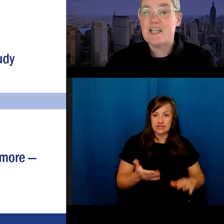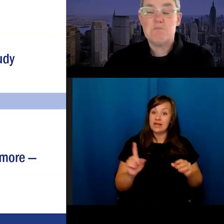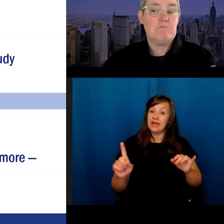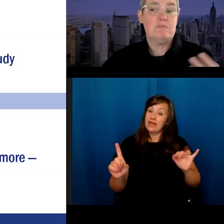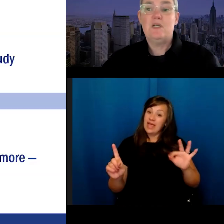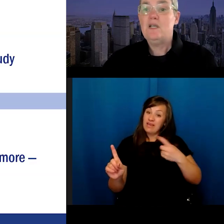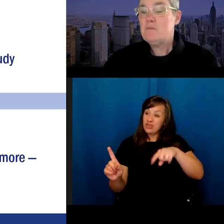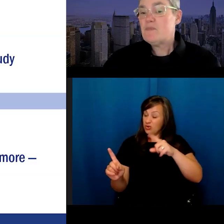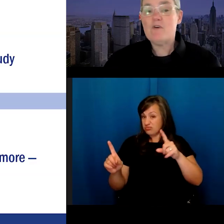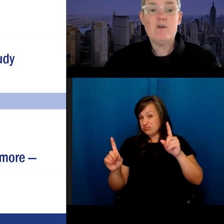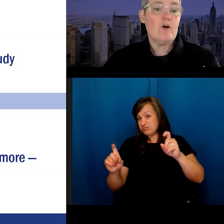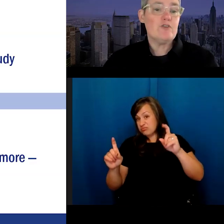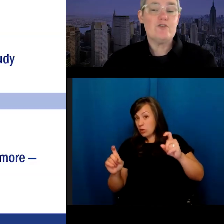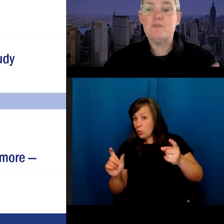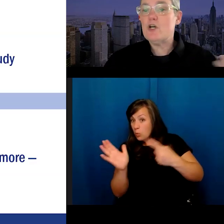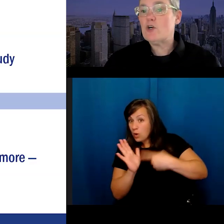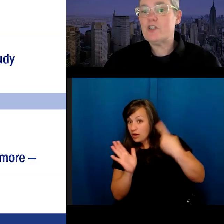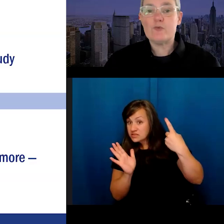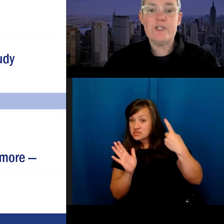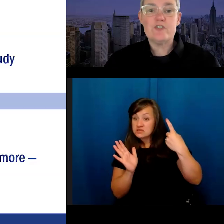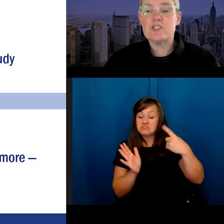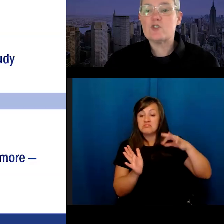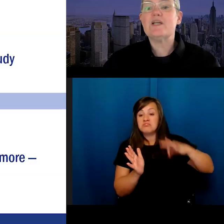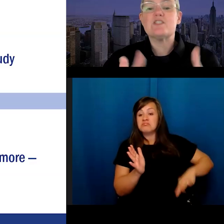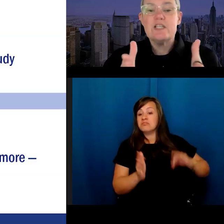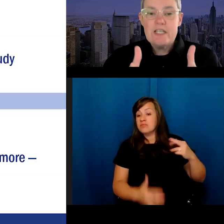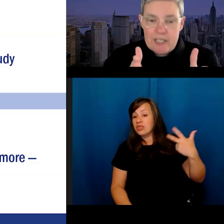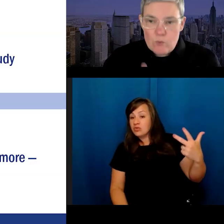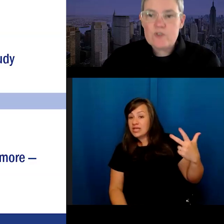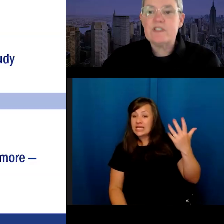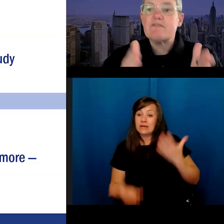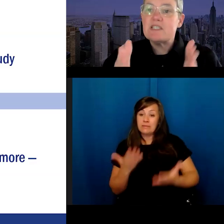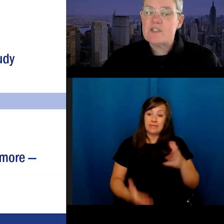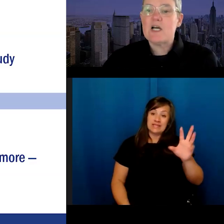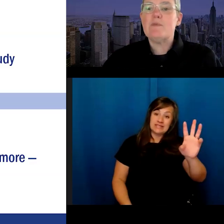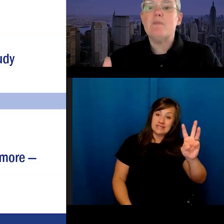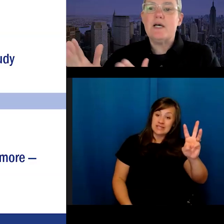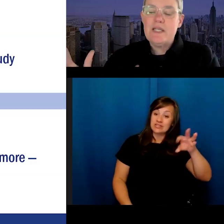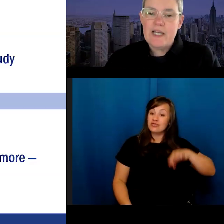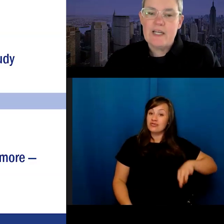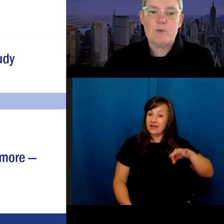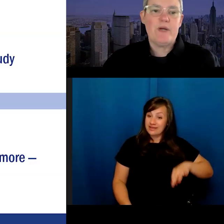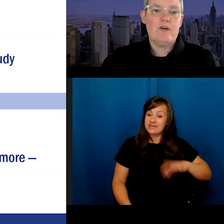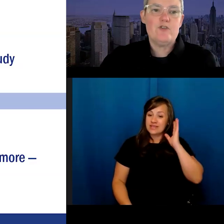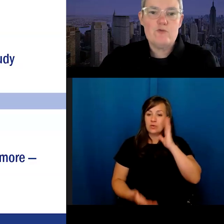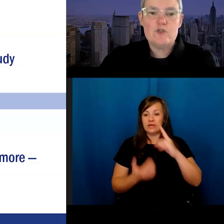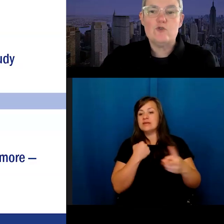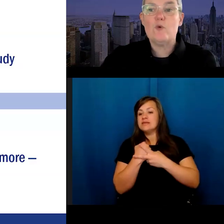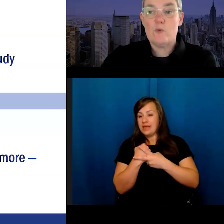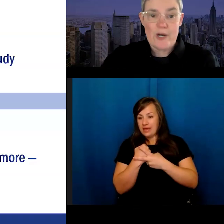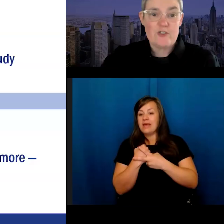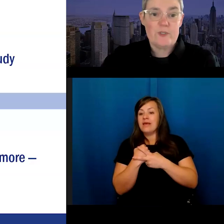one exam or you're earning 3 or 6 credits, it will definitely save you time and money, and it will prepare